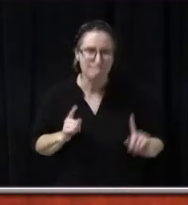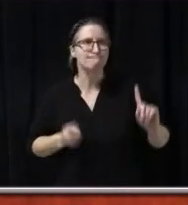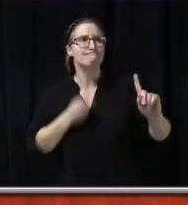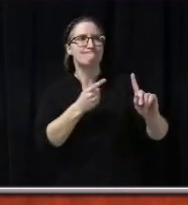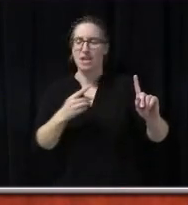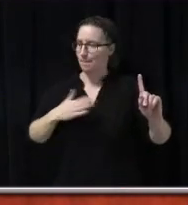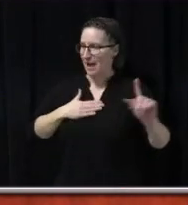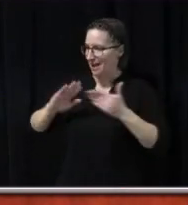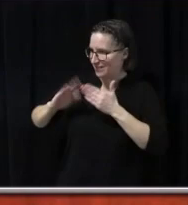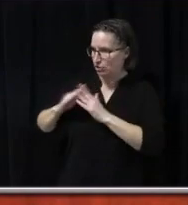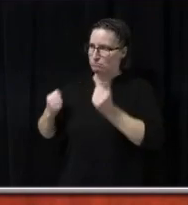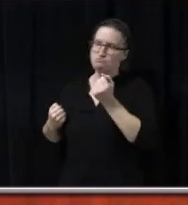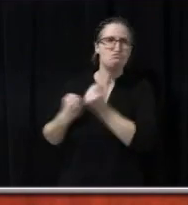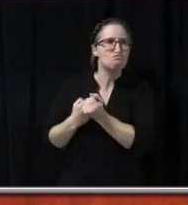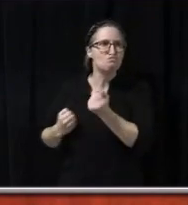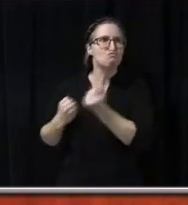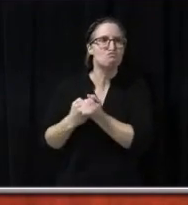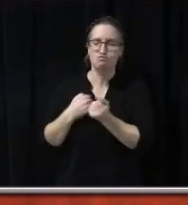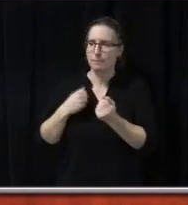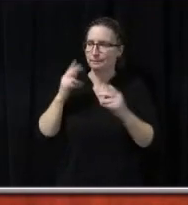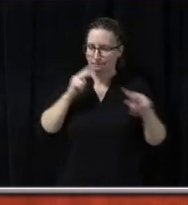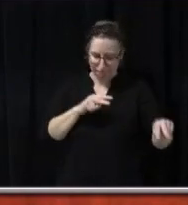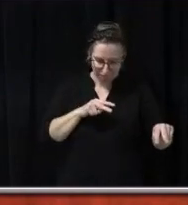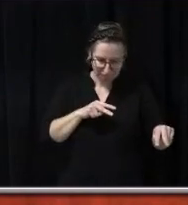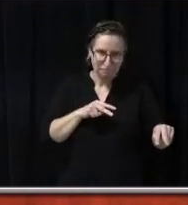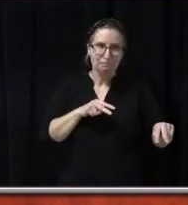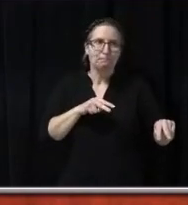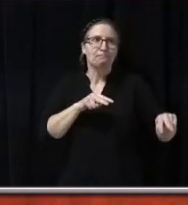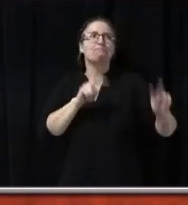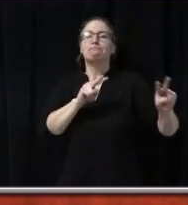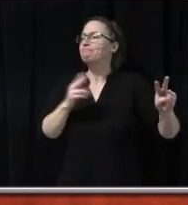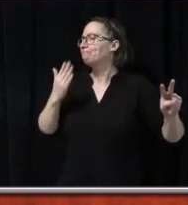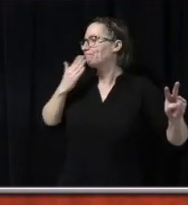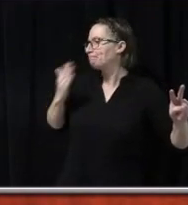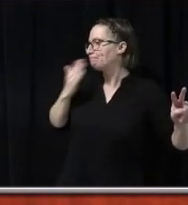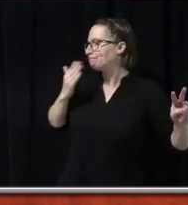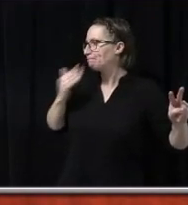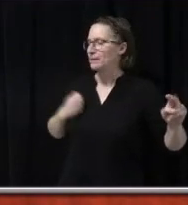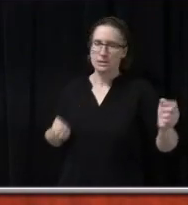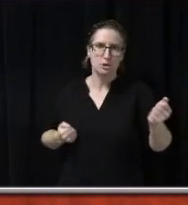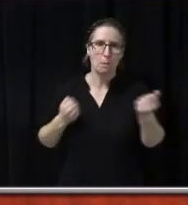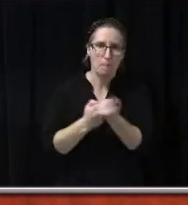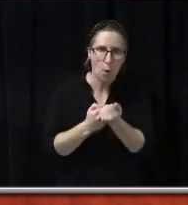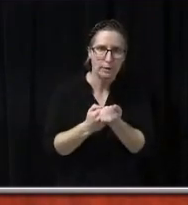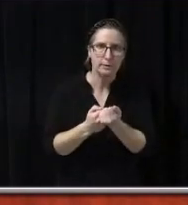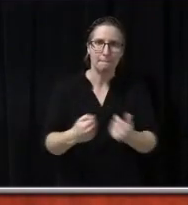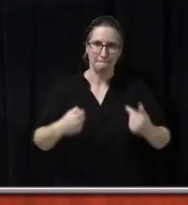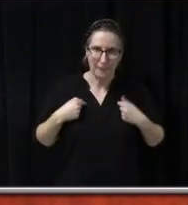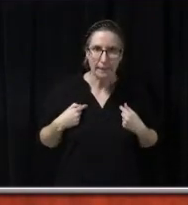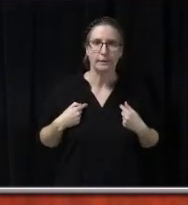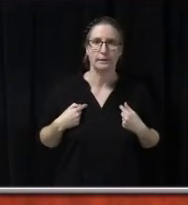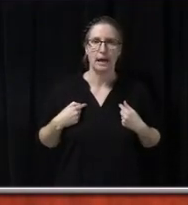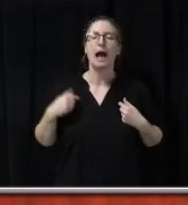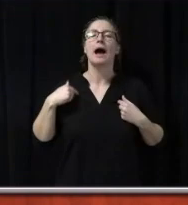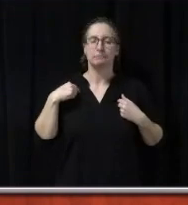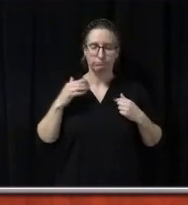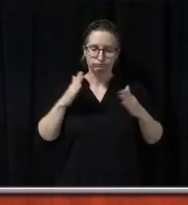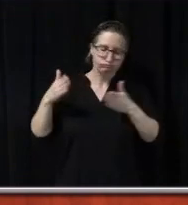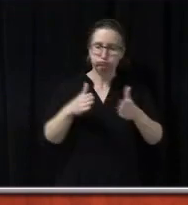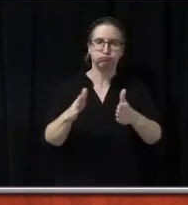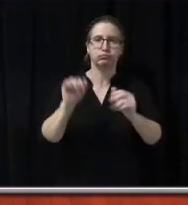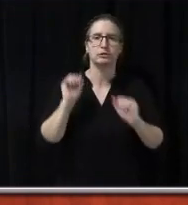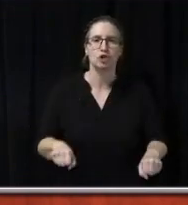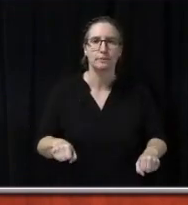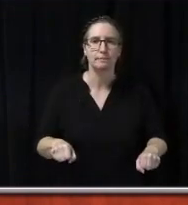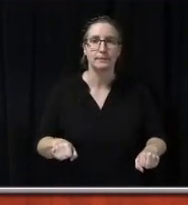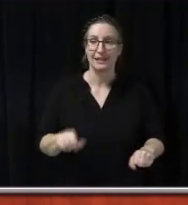village, my family, my mentors, my peers who helped me find my way. At the time,